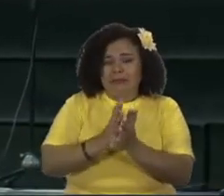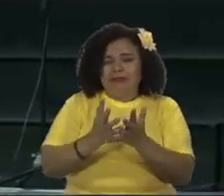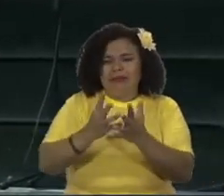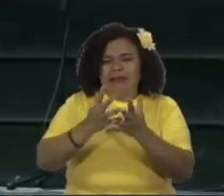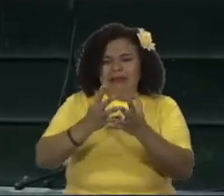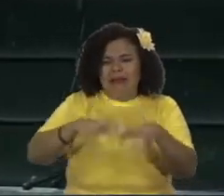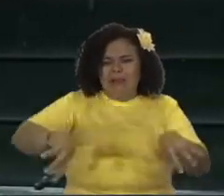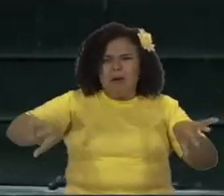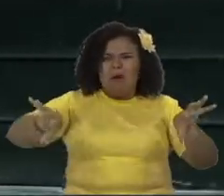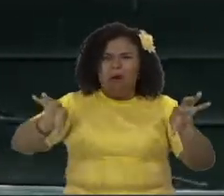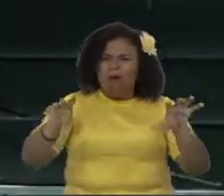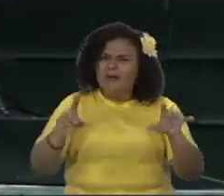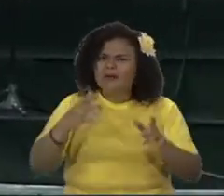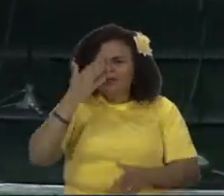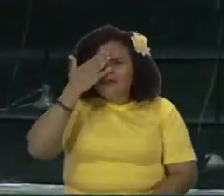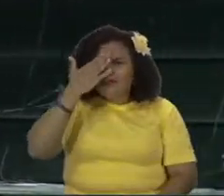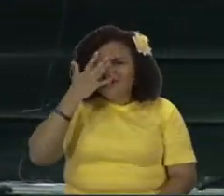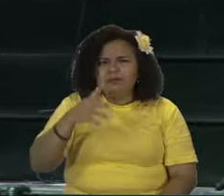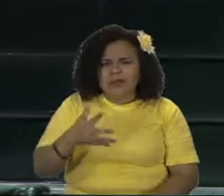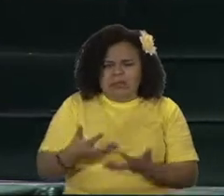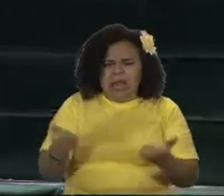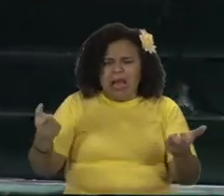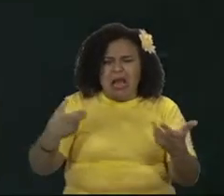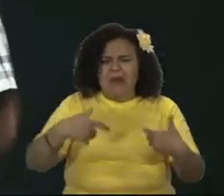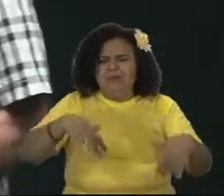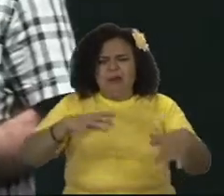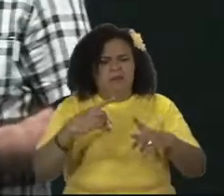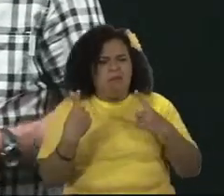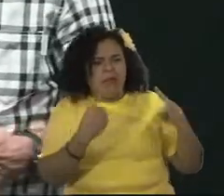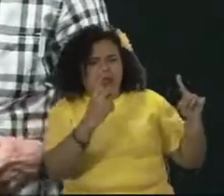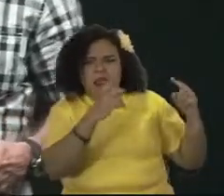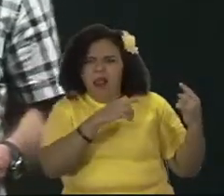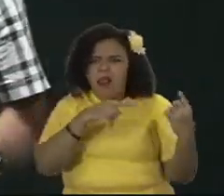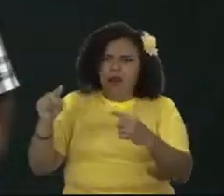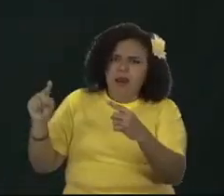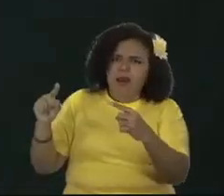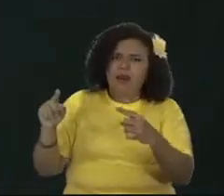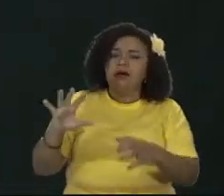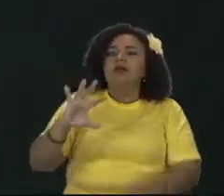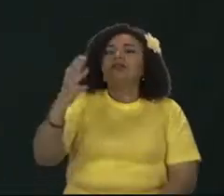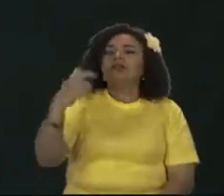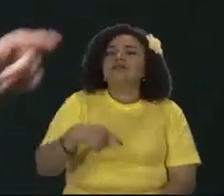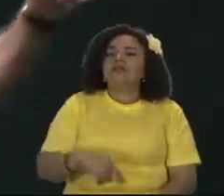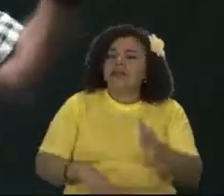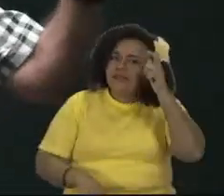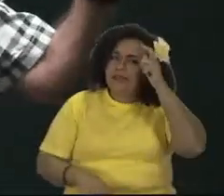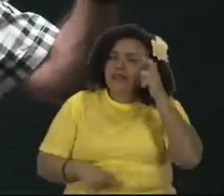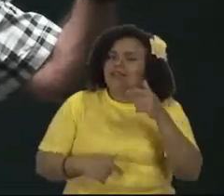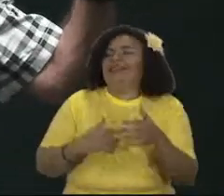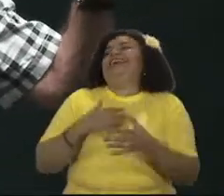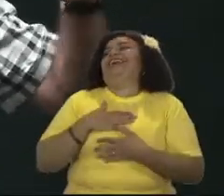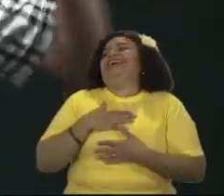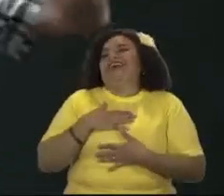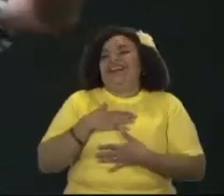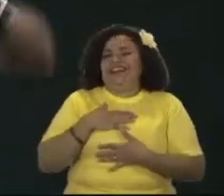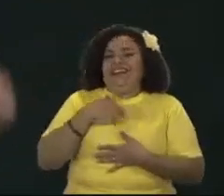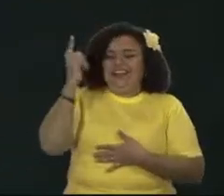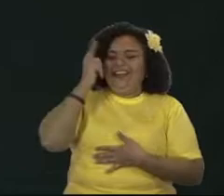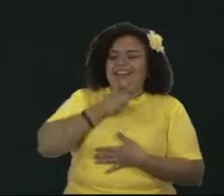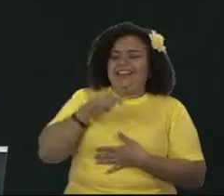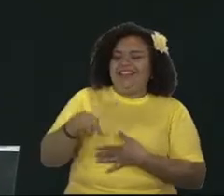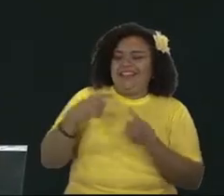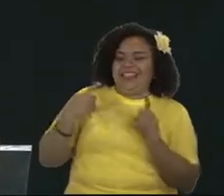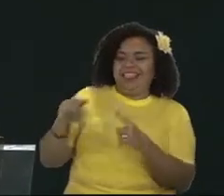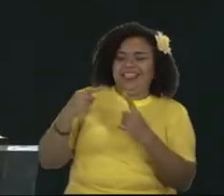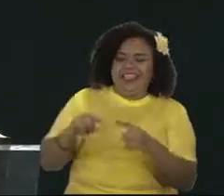have you heard that of churches that lack of justice because of that?